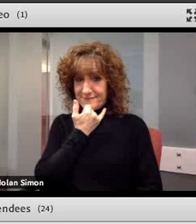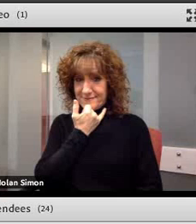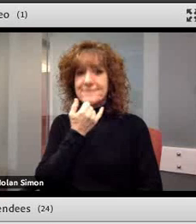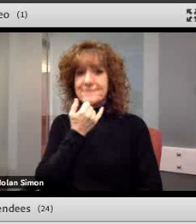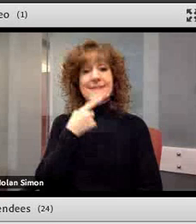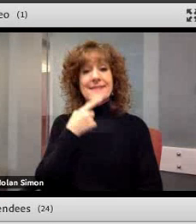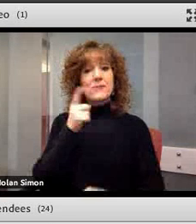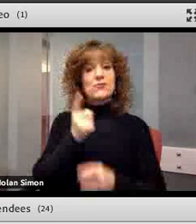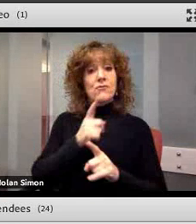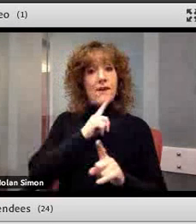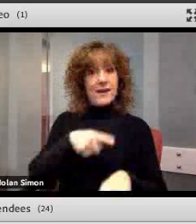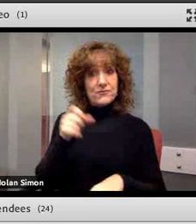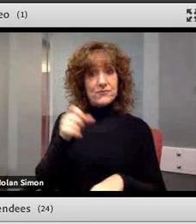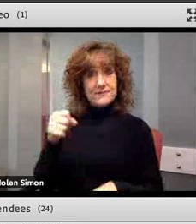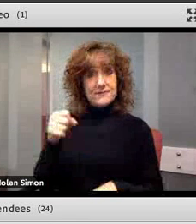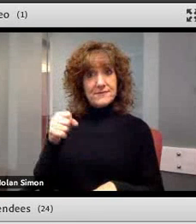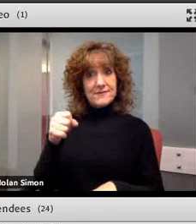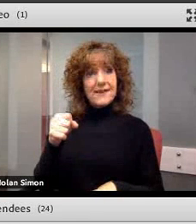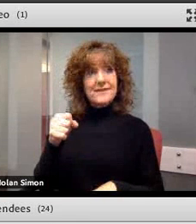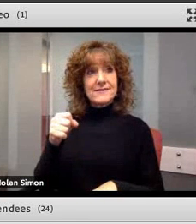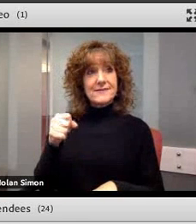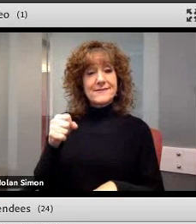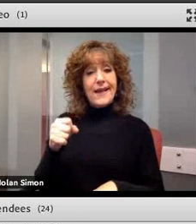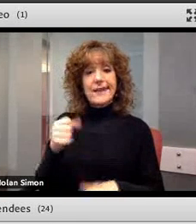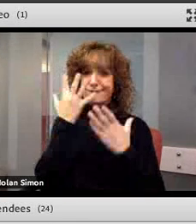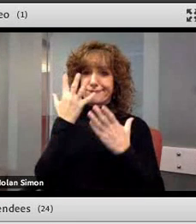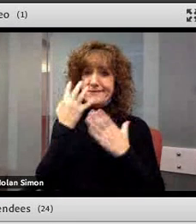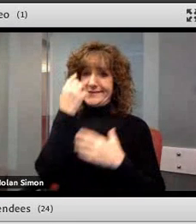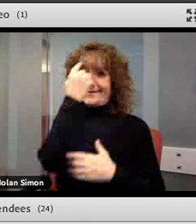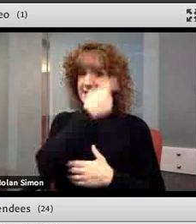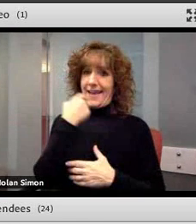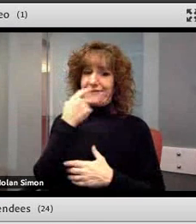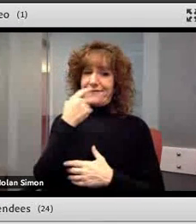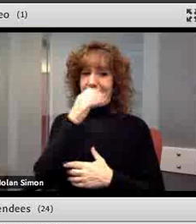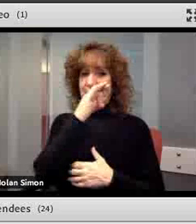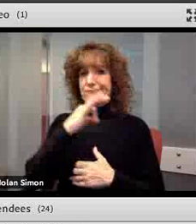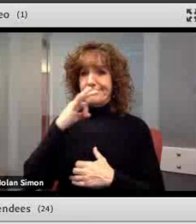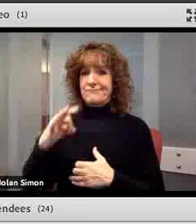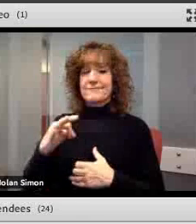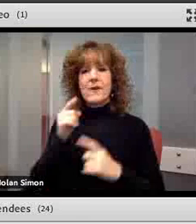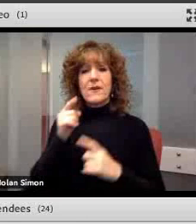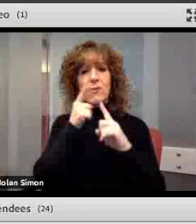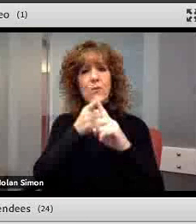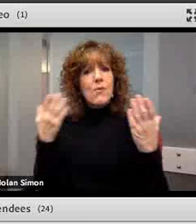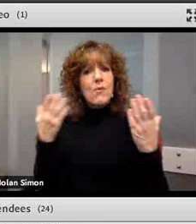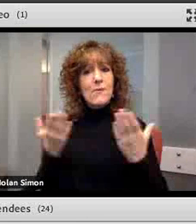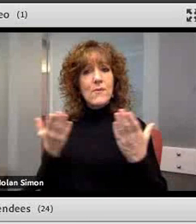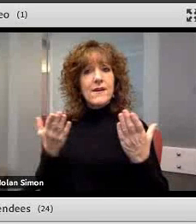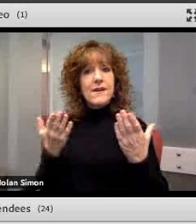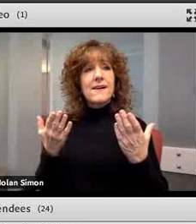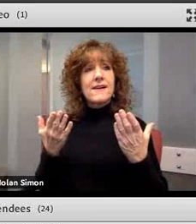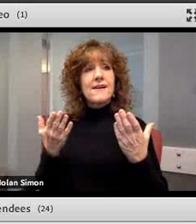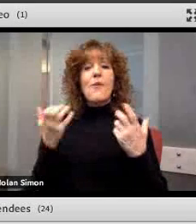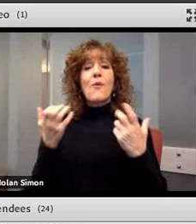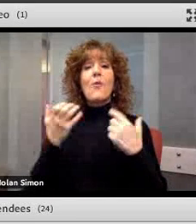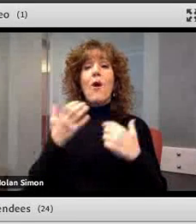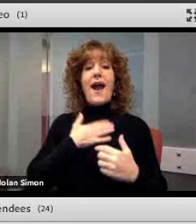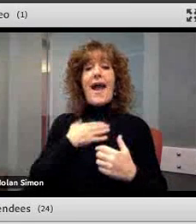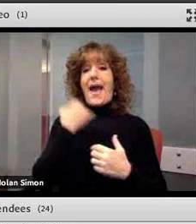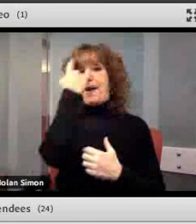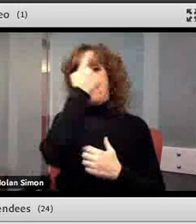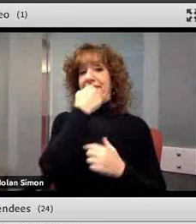it tells you the right answer, and it puts a sad face. So the object is to get, happy